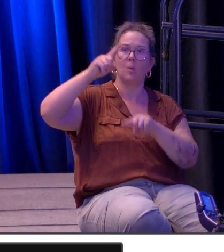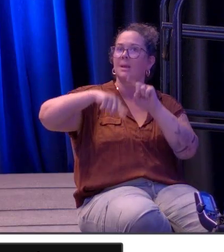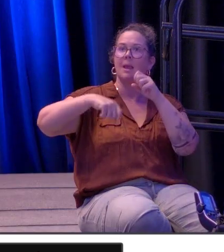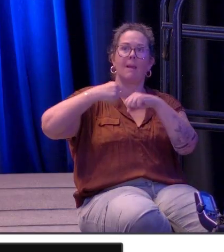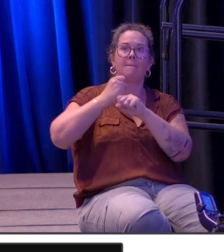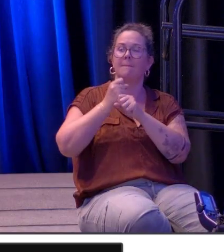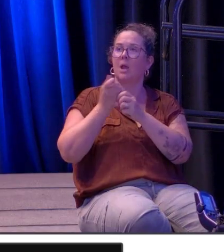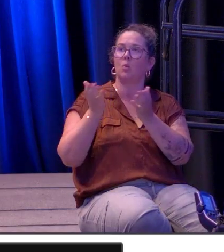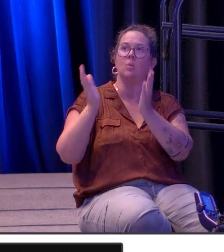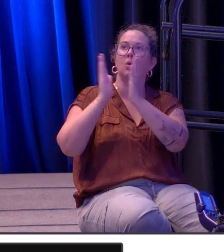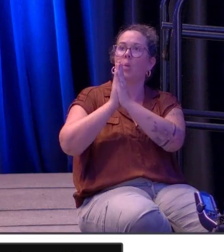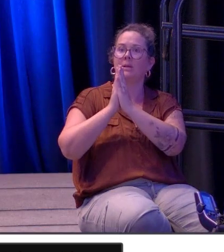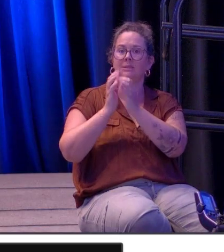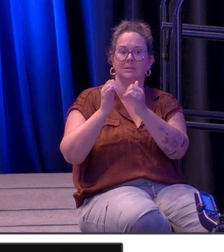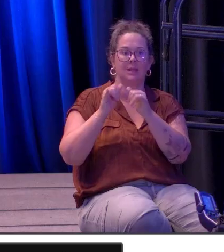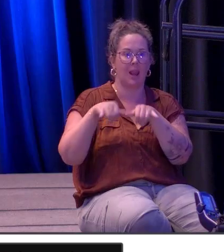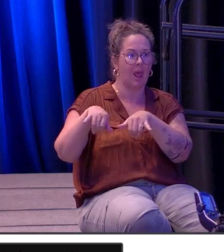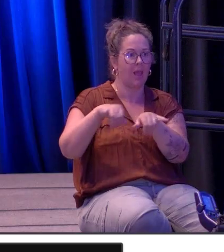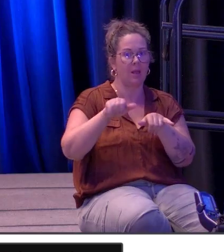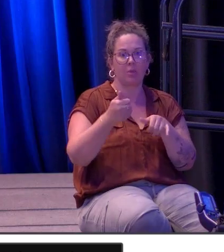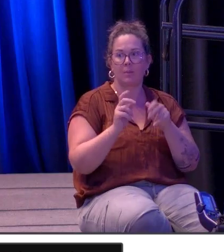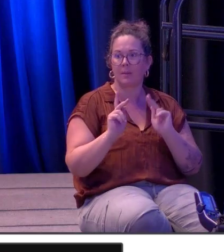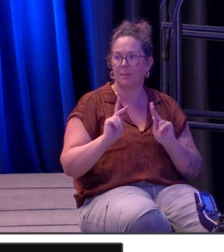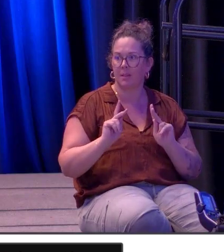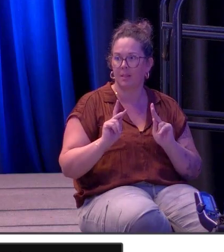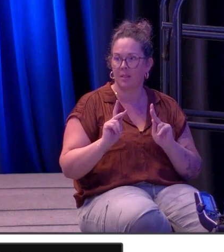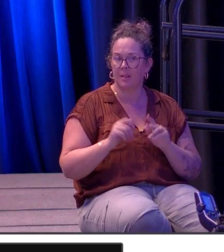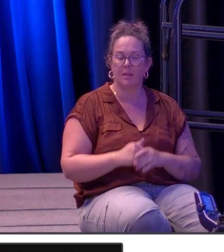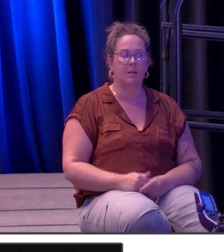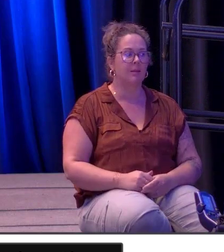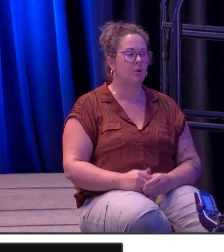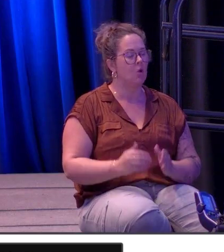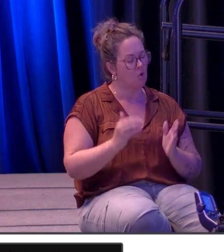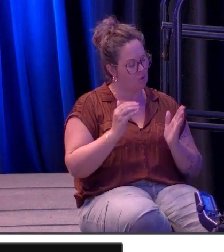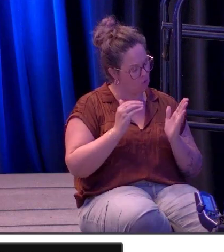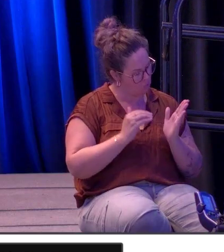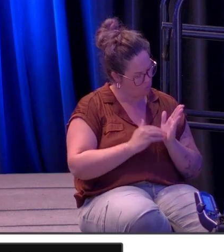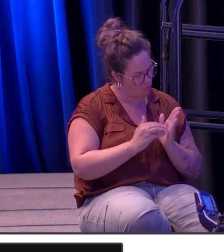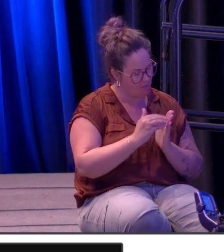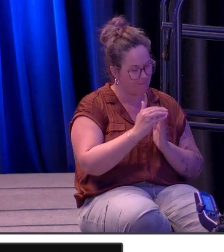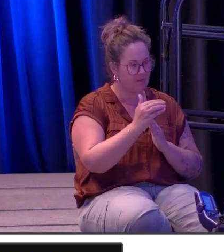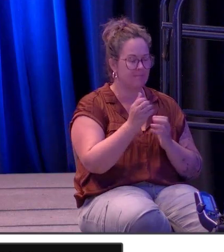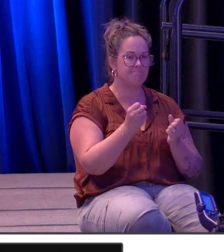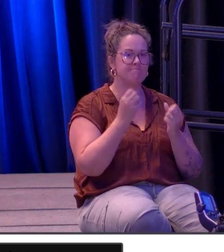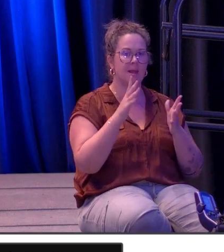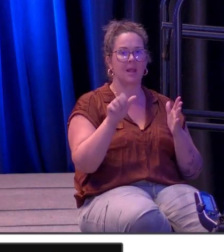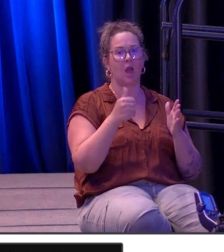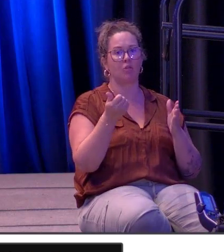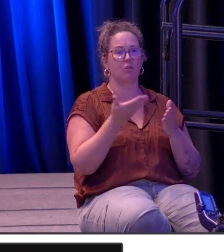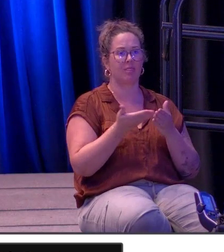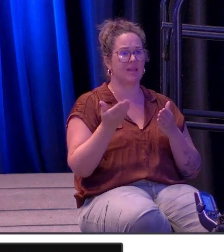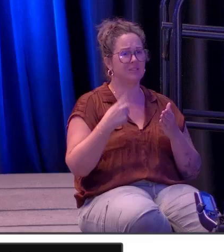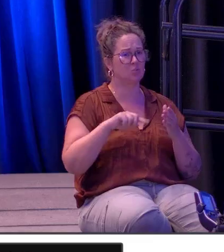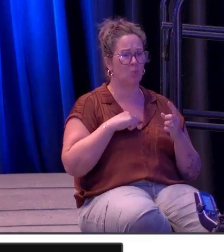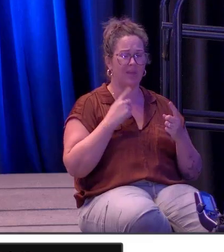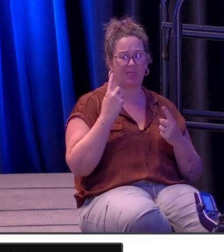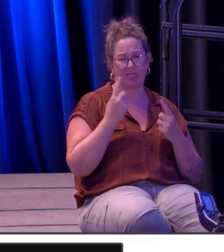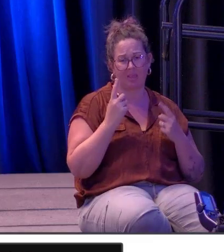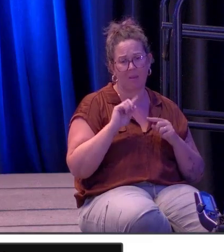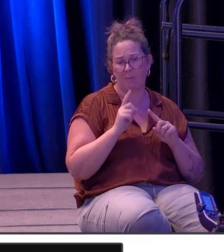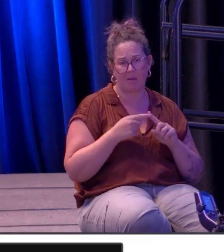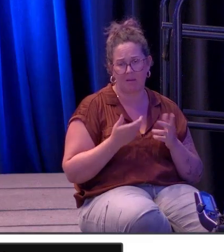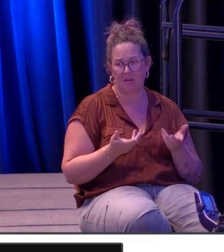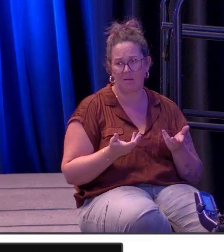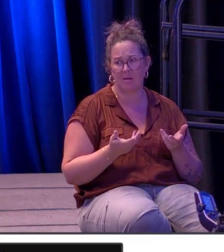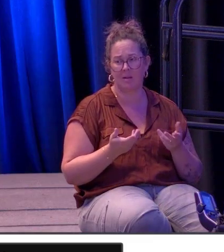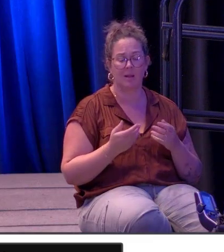request like anyone else? And so far too often, you know, there's so many other things we think about. It's like when